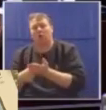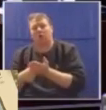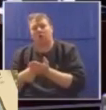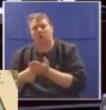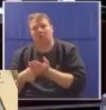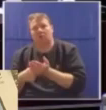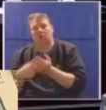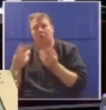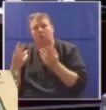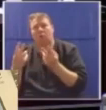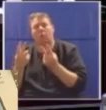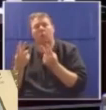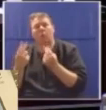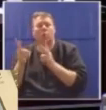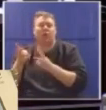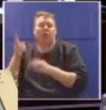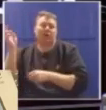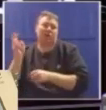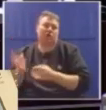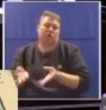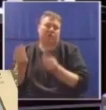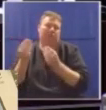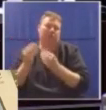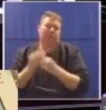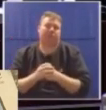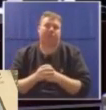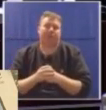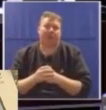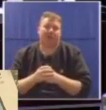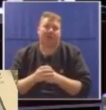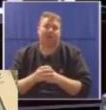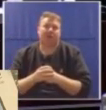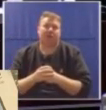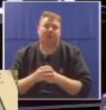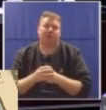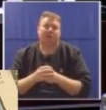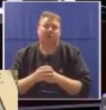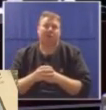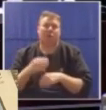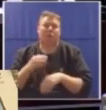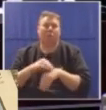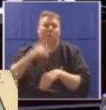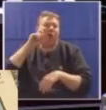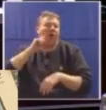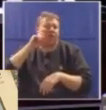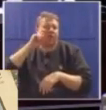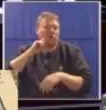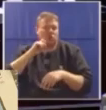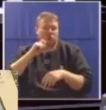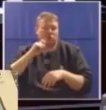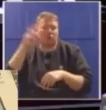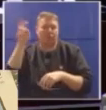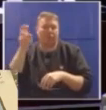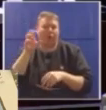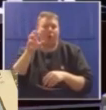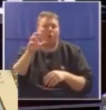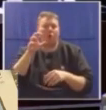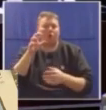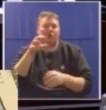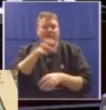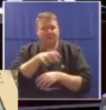of getting renewables. And as it ages, its capability and ability to generate